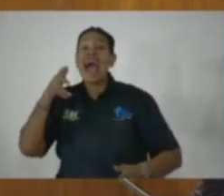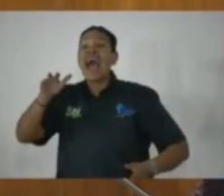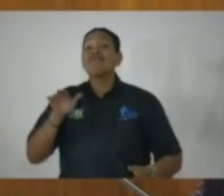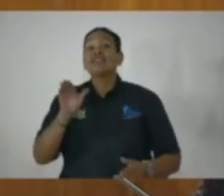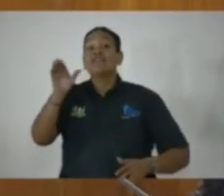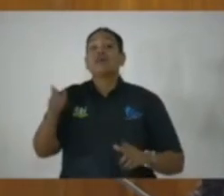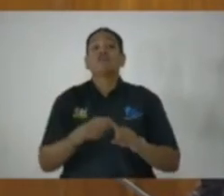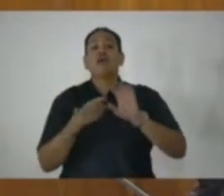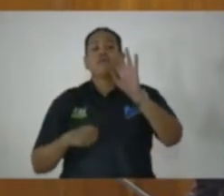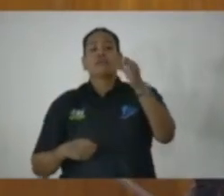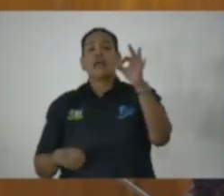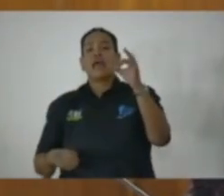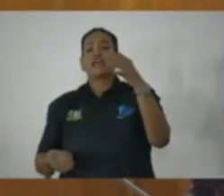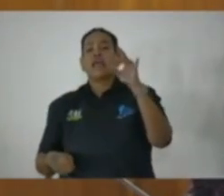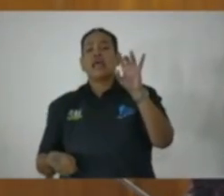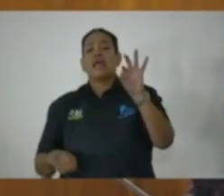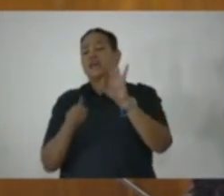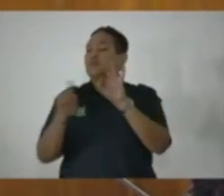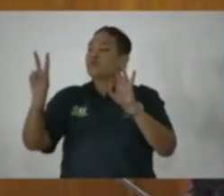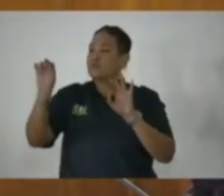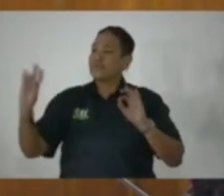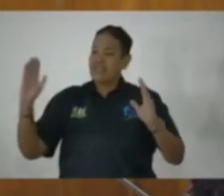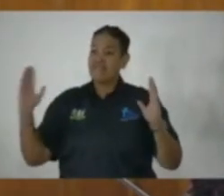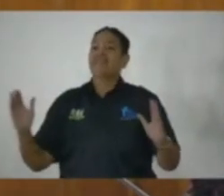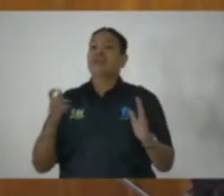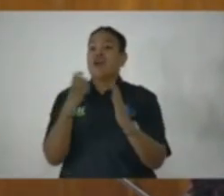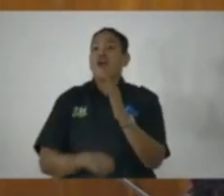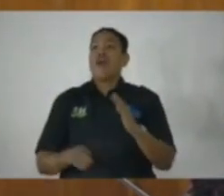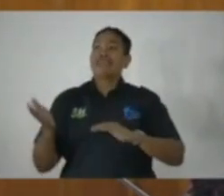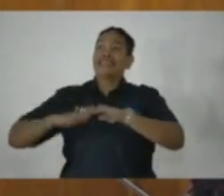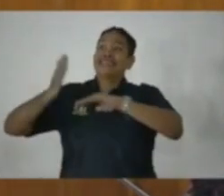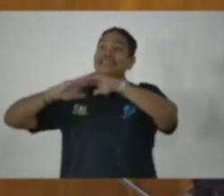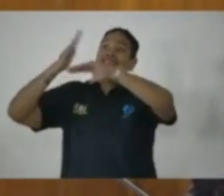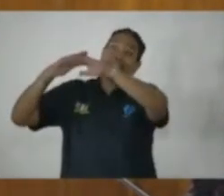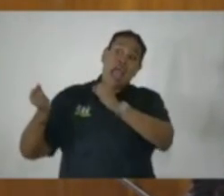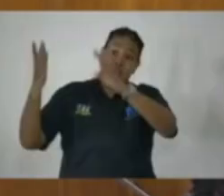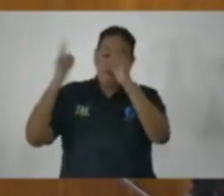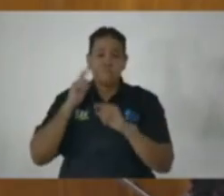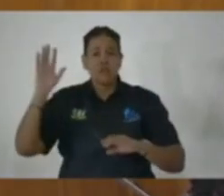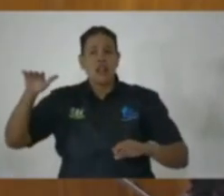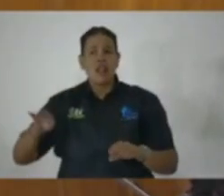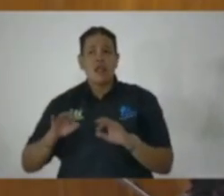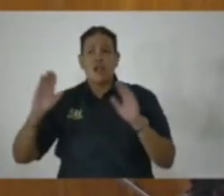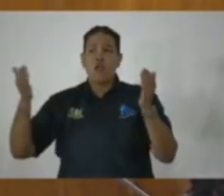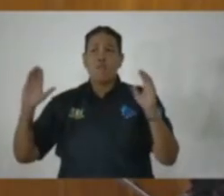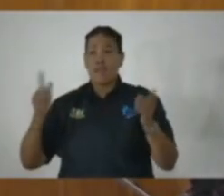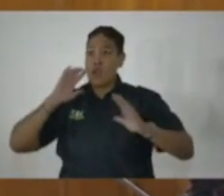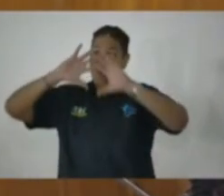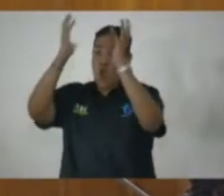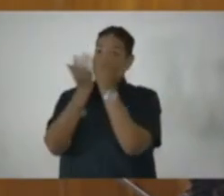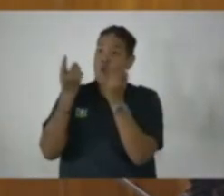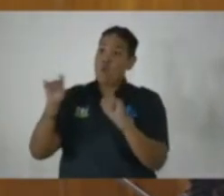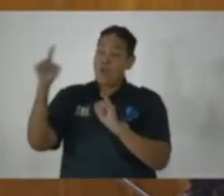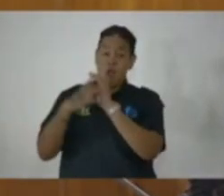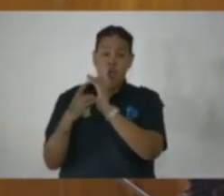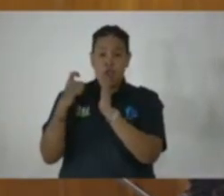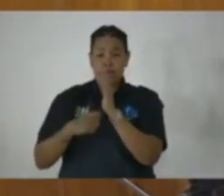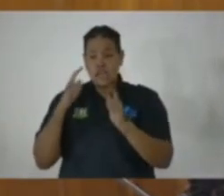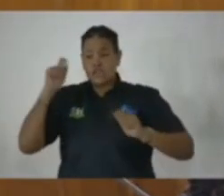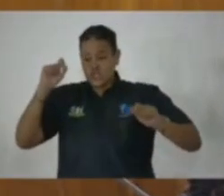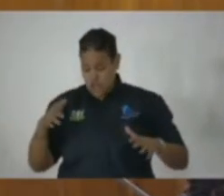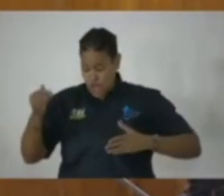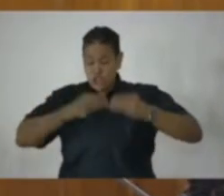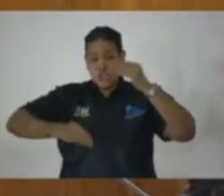from 1989 to 2007. He, however, fails to highlight the global economic context, including oil price shocks,